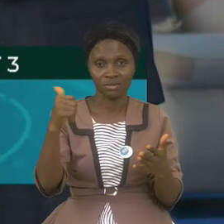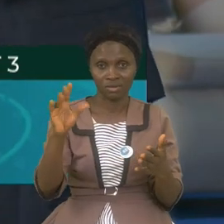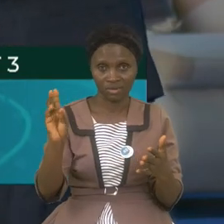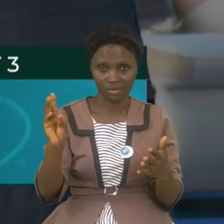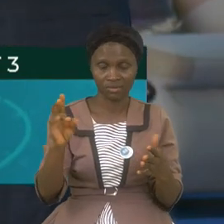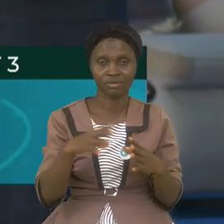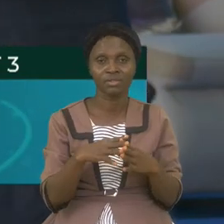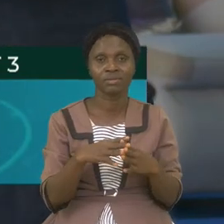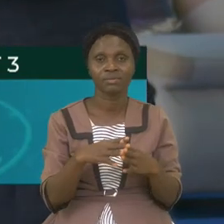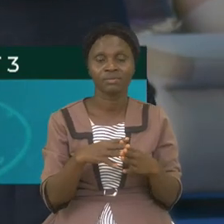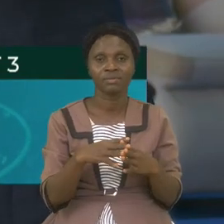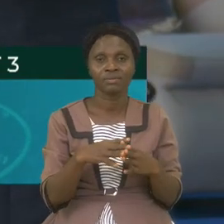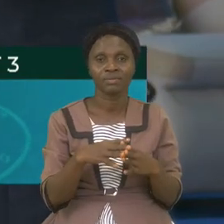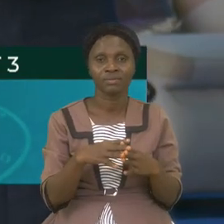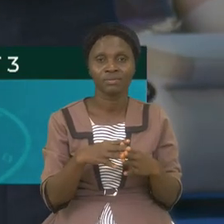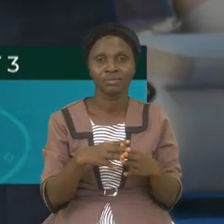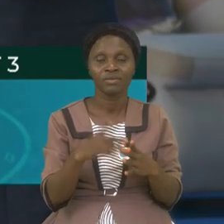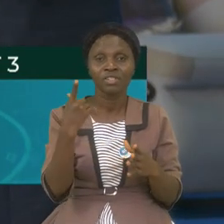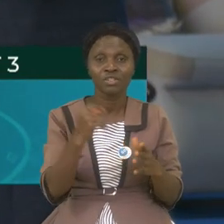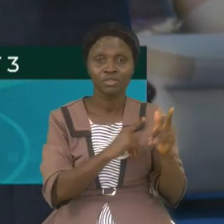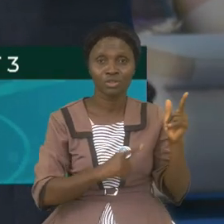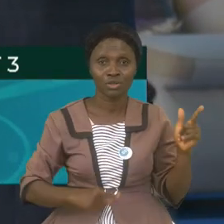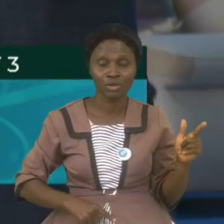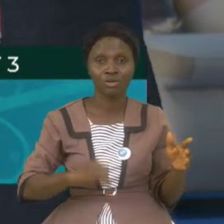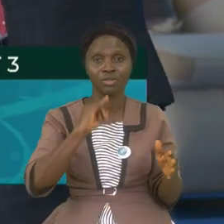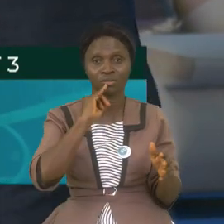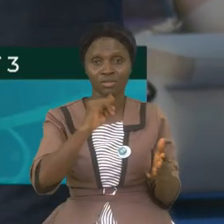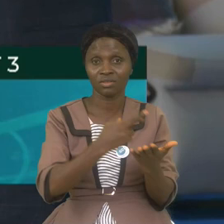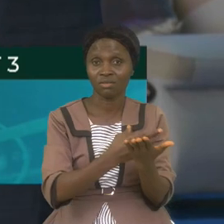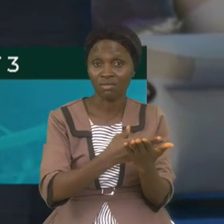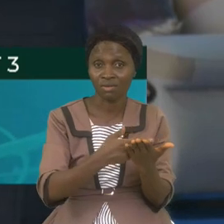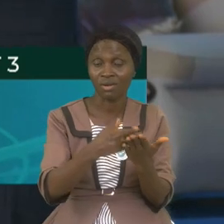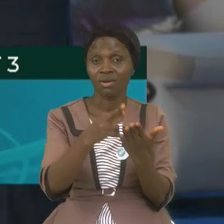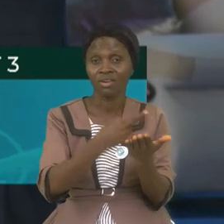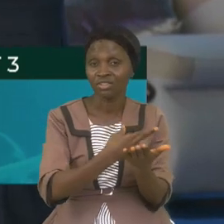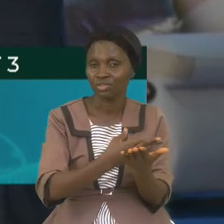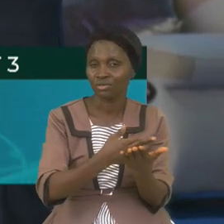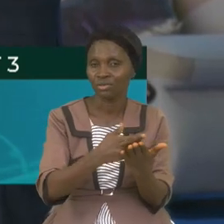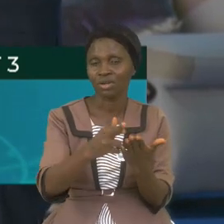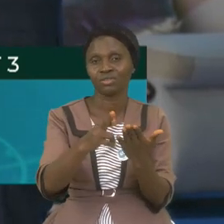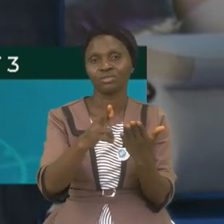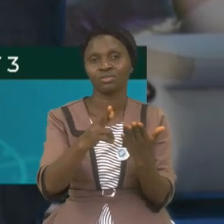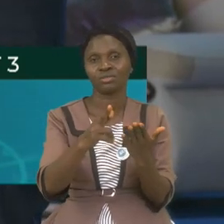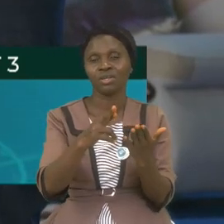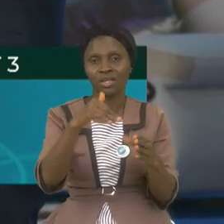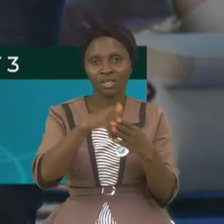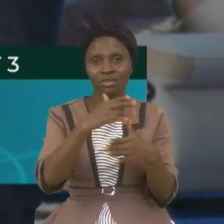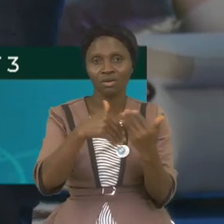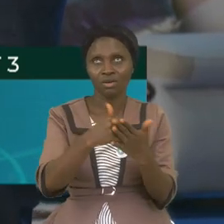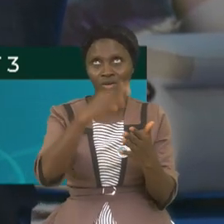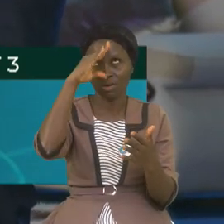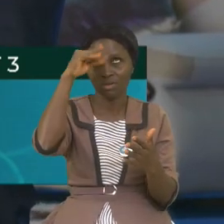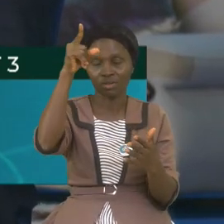verse 17, the Lord is righteous in all his ways and